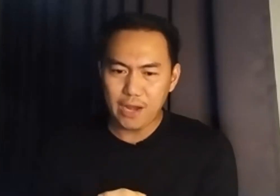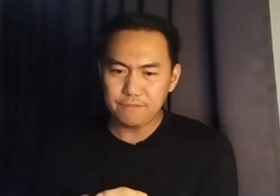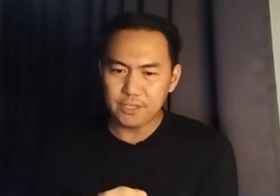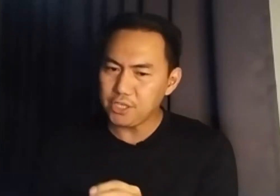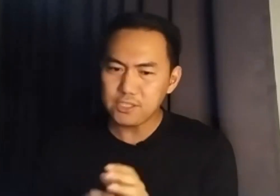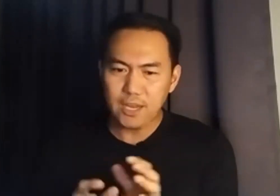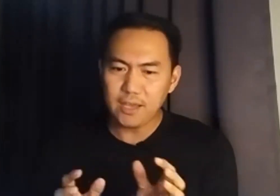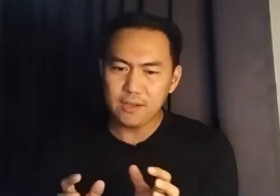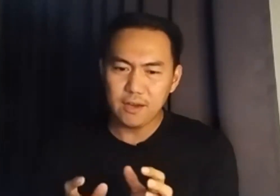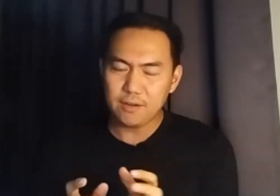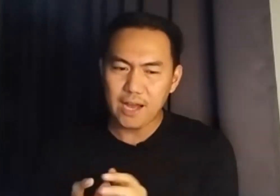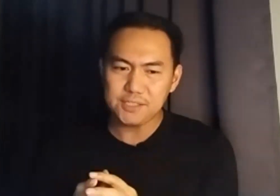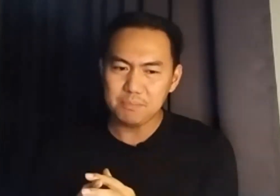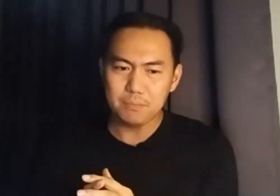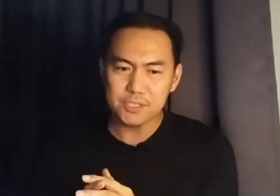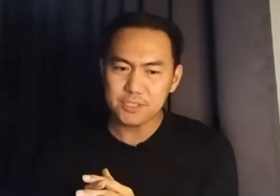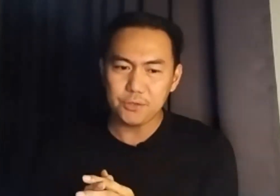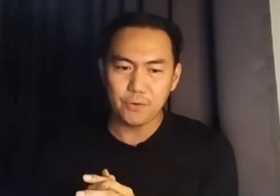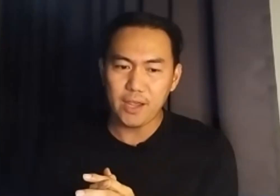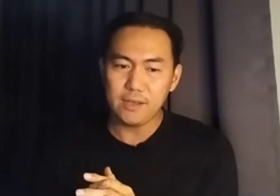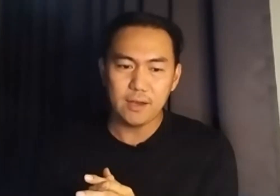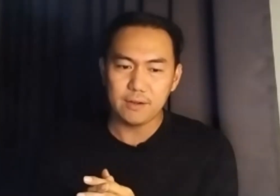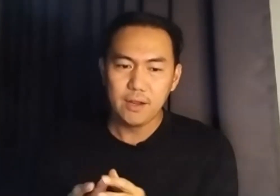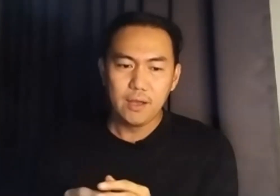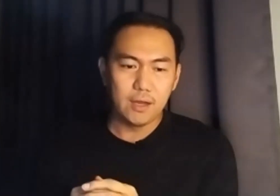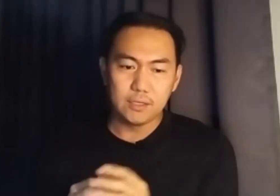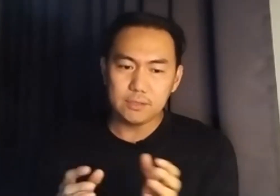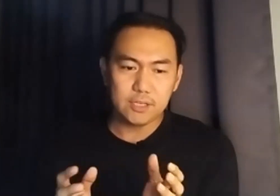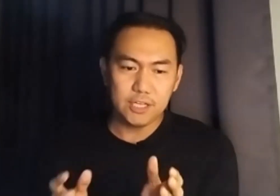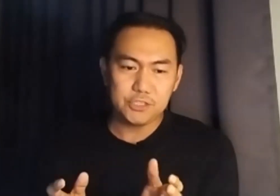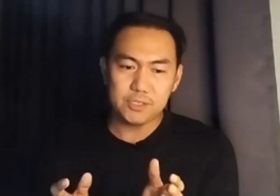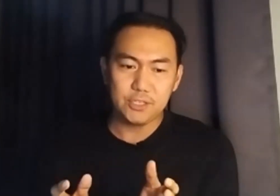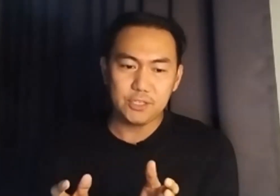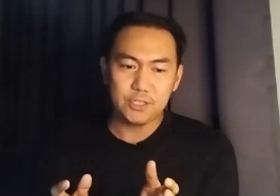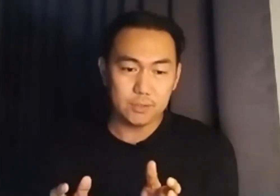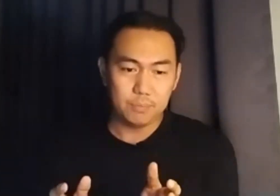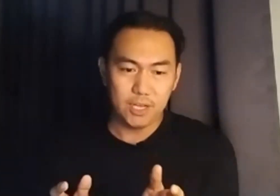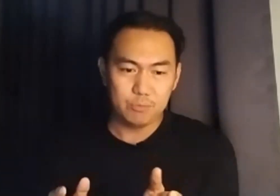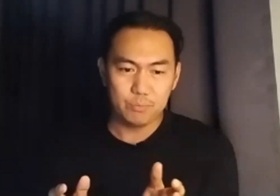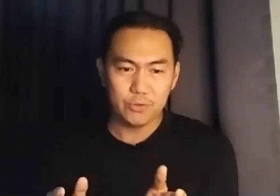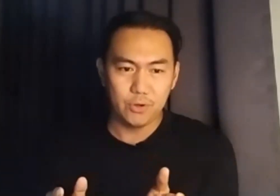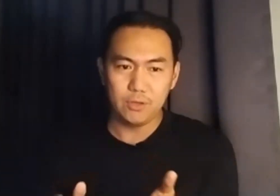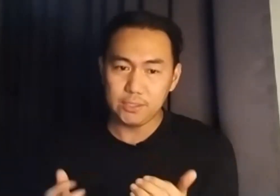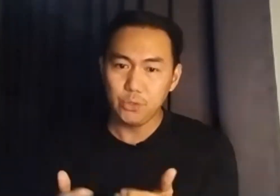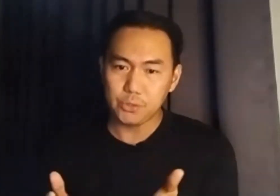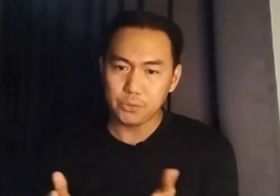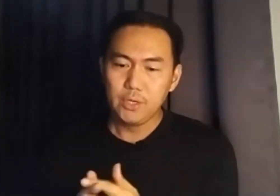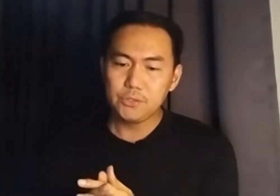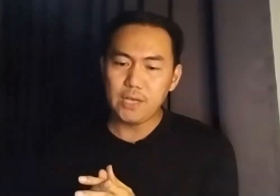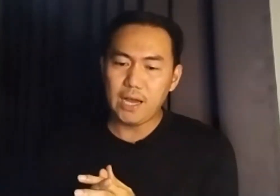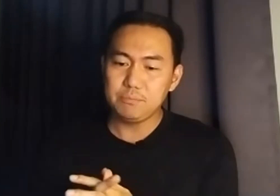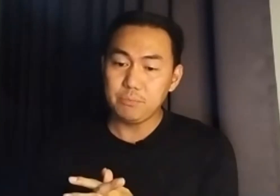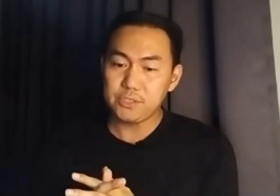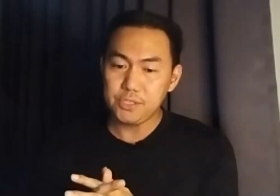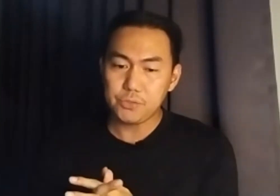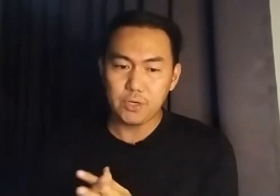of trafficking, just like any other ASEAN member state or any other countries signatory to the Palermo Protocol, and also to the